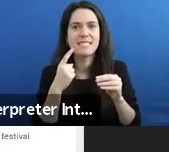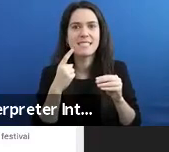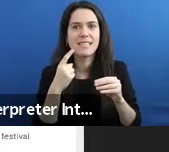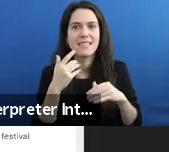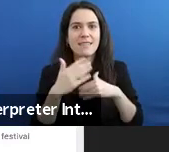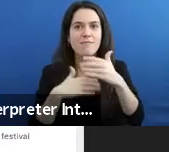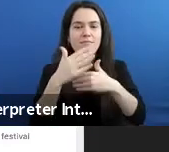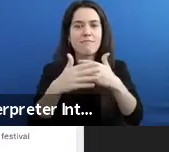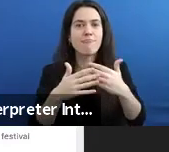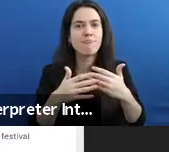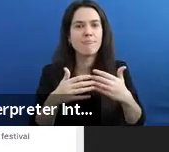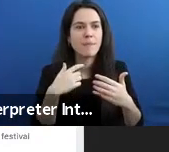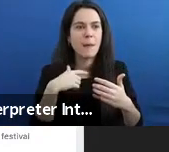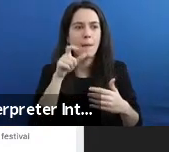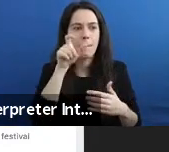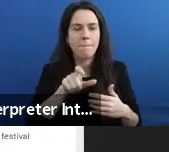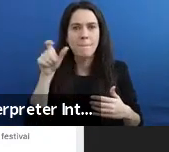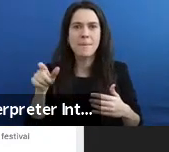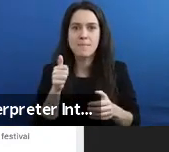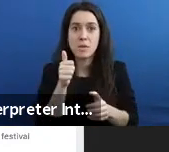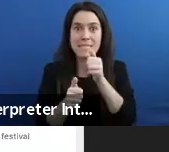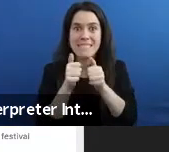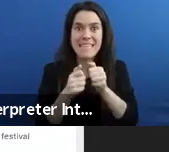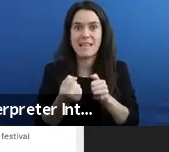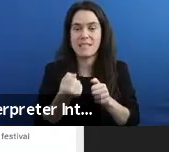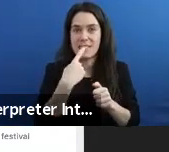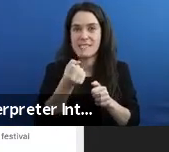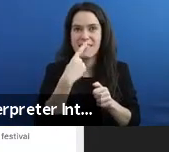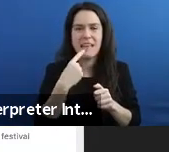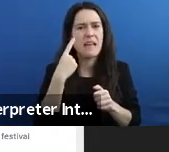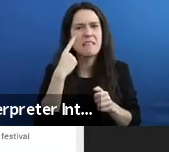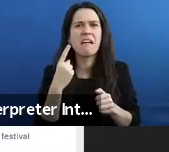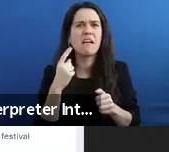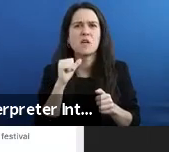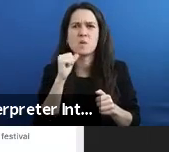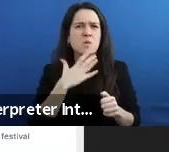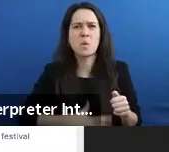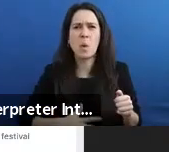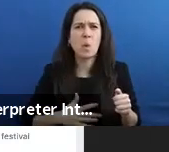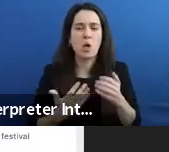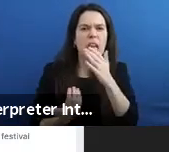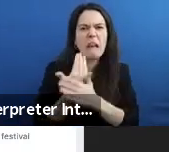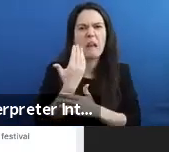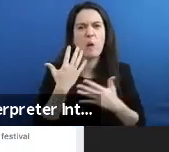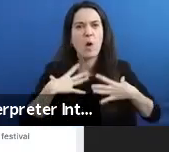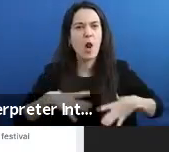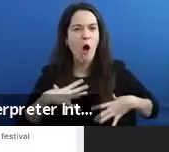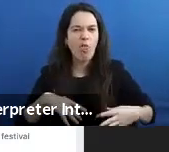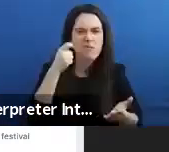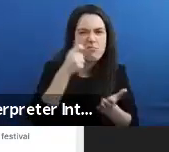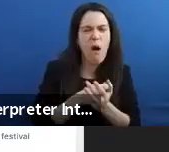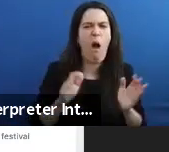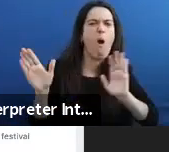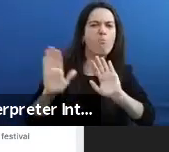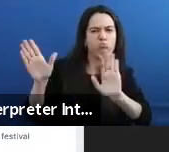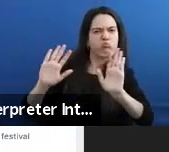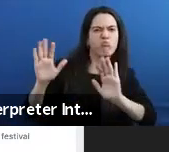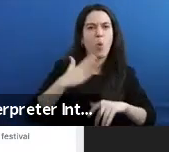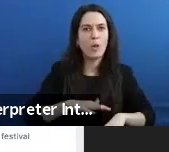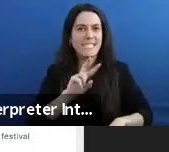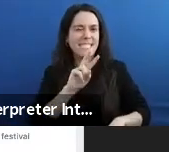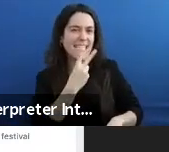me that they don't want to buy new clothes for school, and they don't want to be involved in this